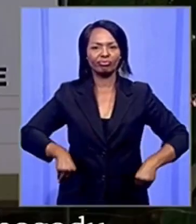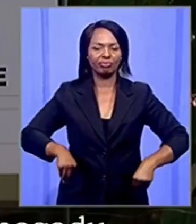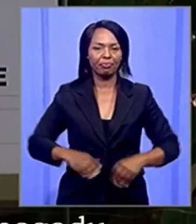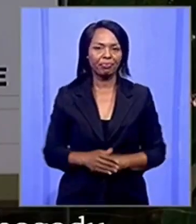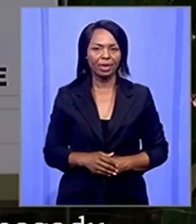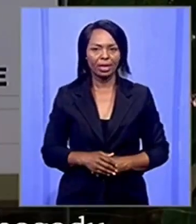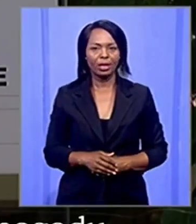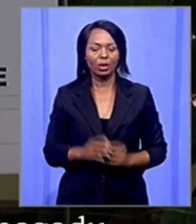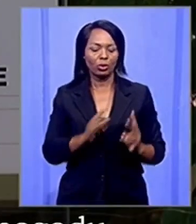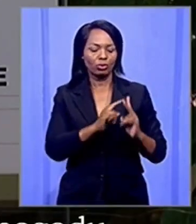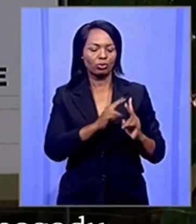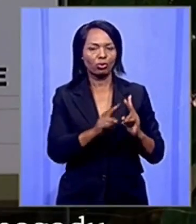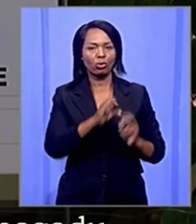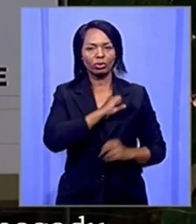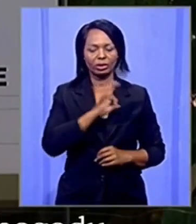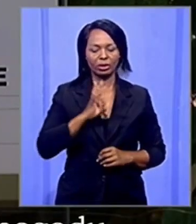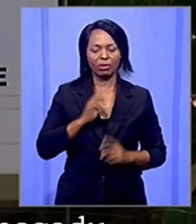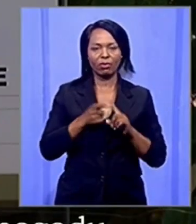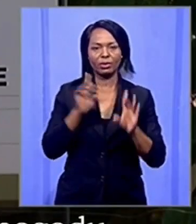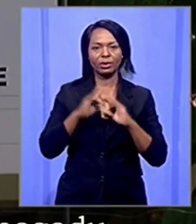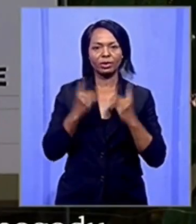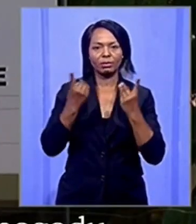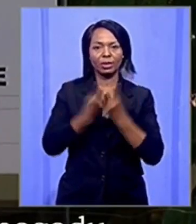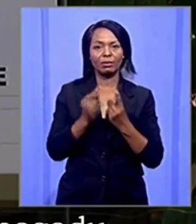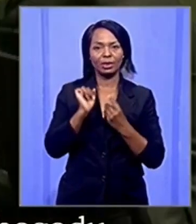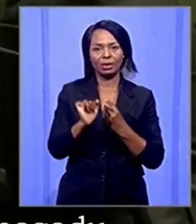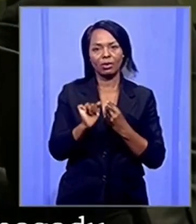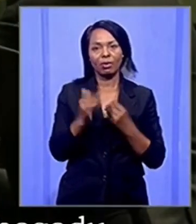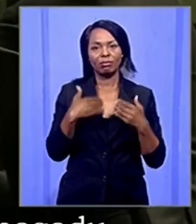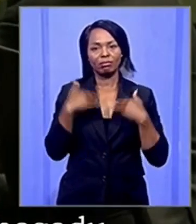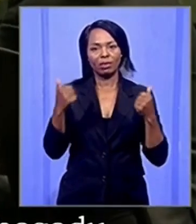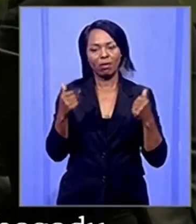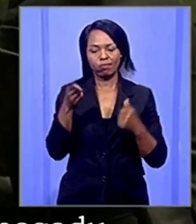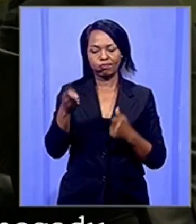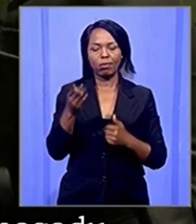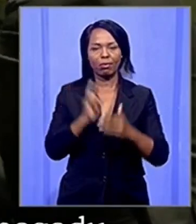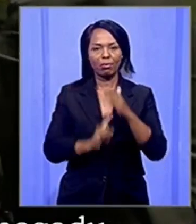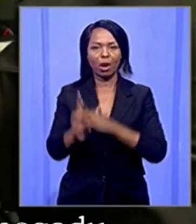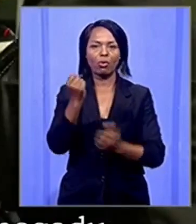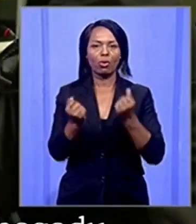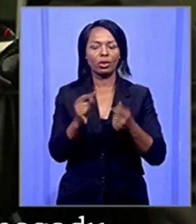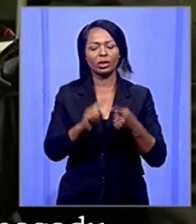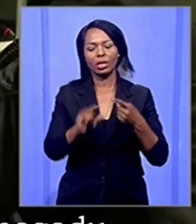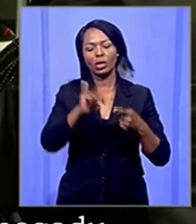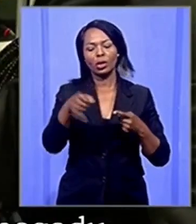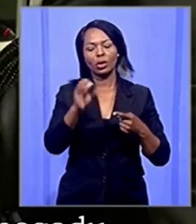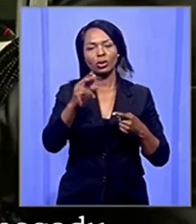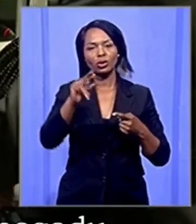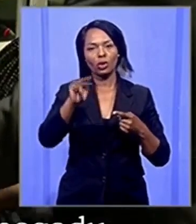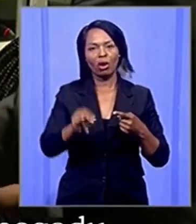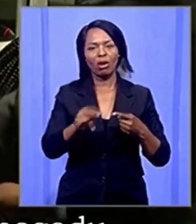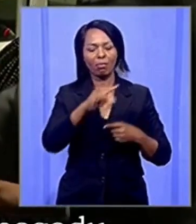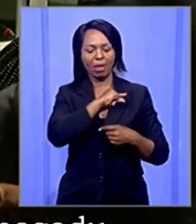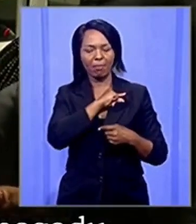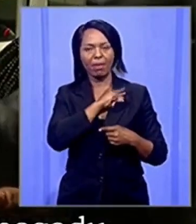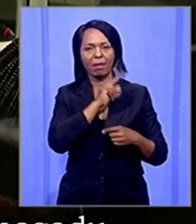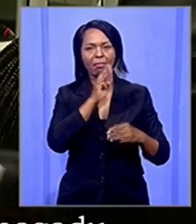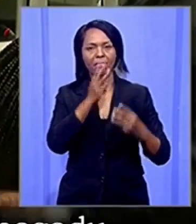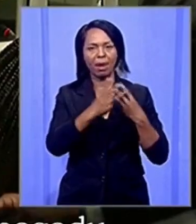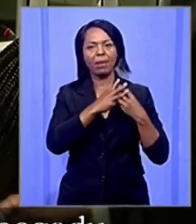la boitekanelo ba ba setseng ba tlhageletse kwa kgotlatshekelo yo mongwe wa bona ke Dion Tays yo boneng molato mo seabeng sa gagwe